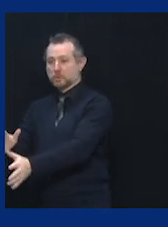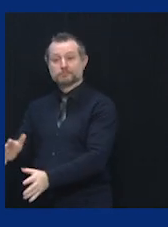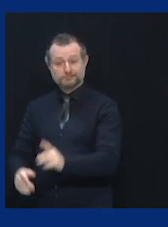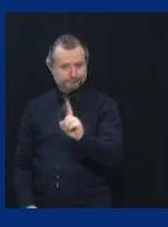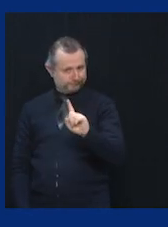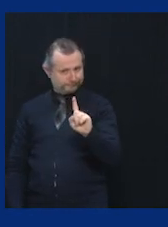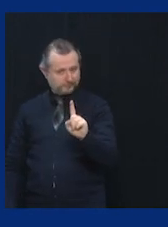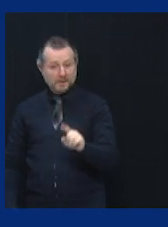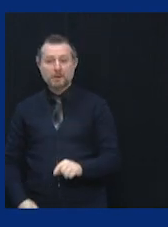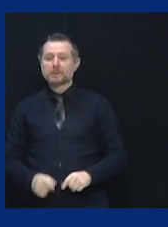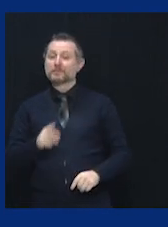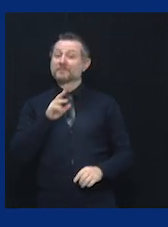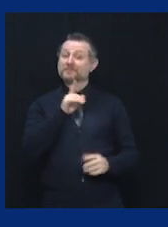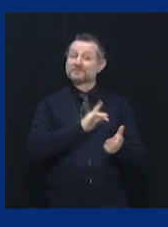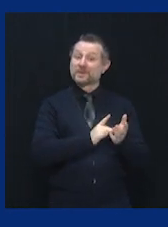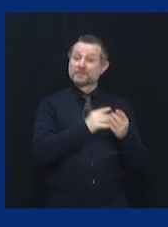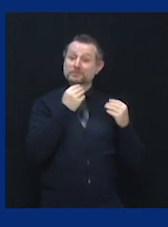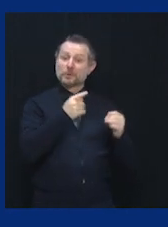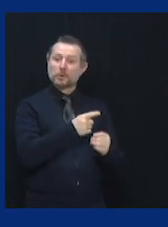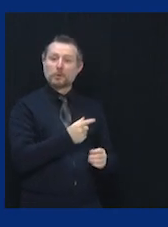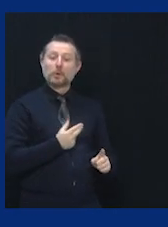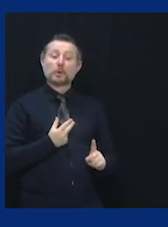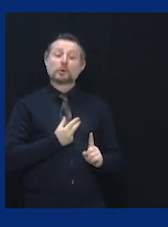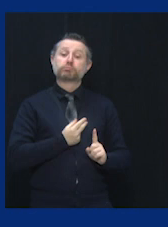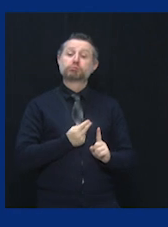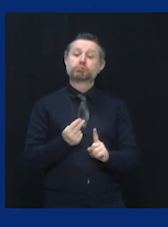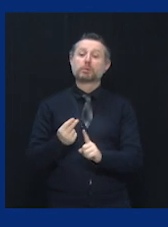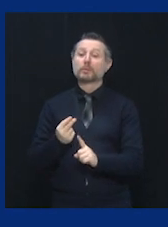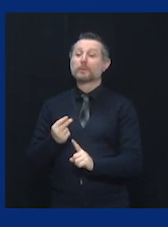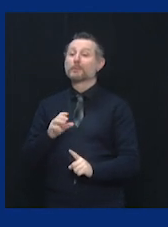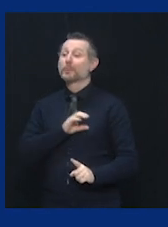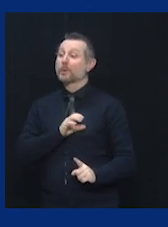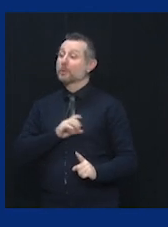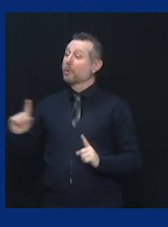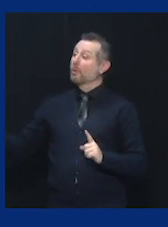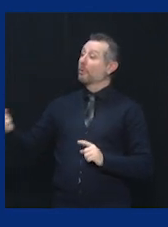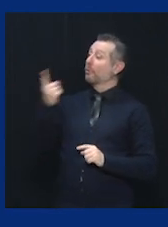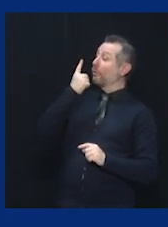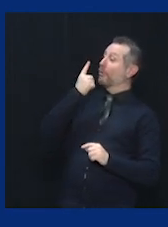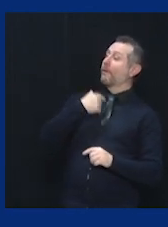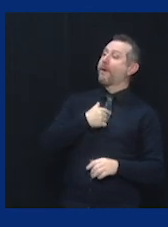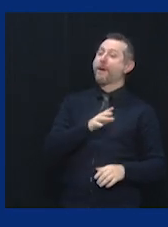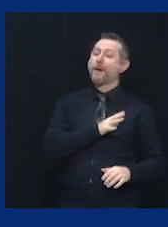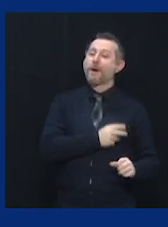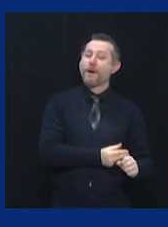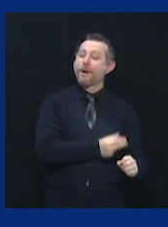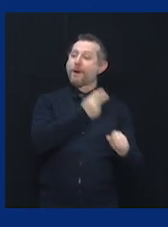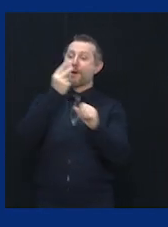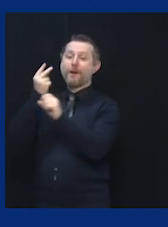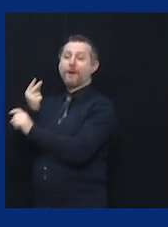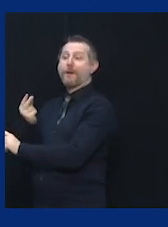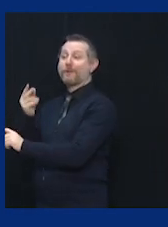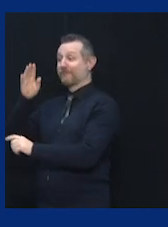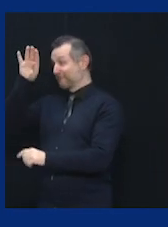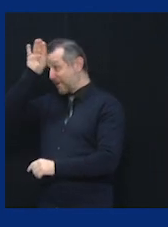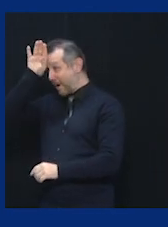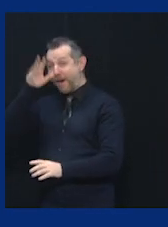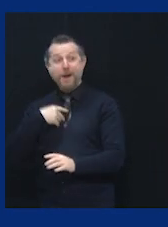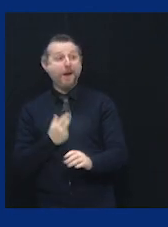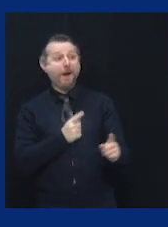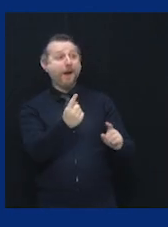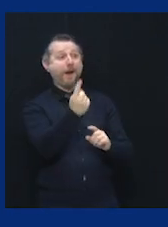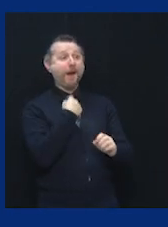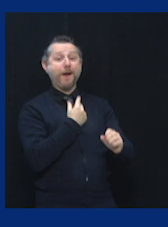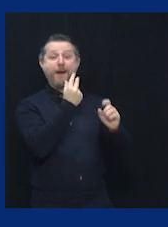use their vaccine for police, fire, et cetera, then the 65 plus won't